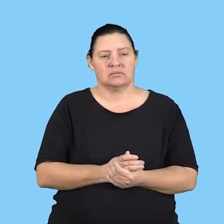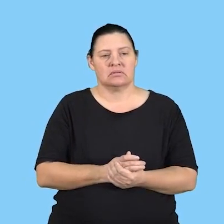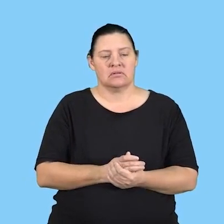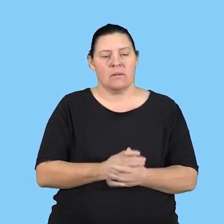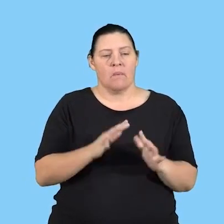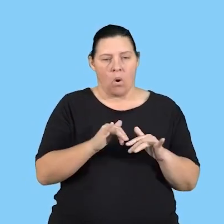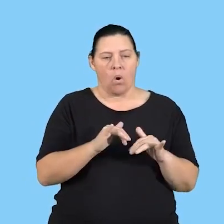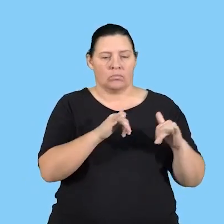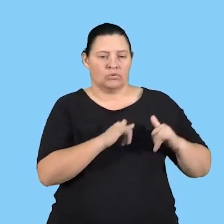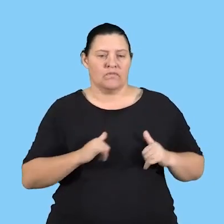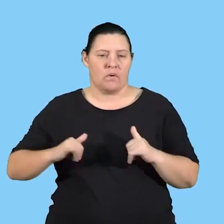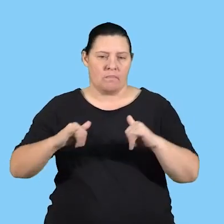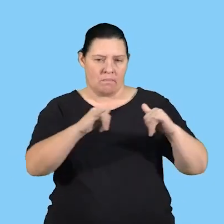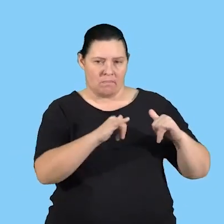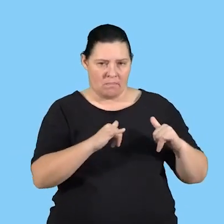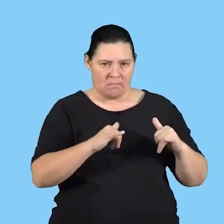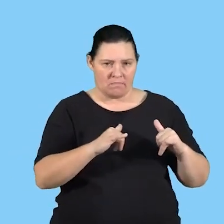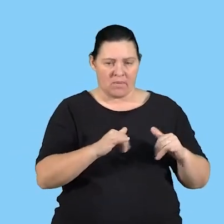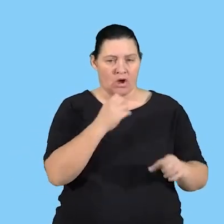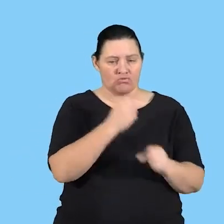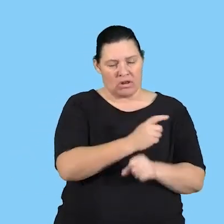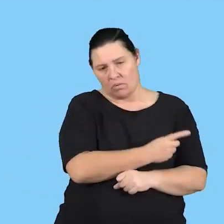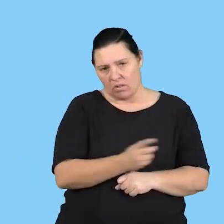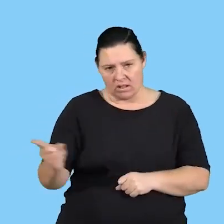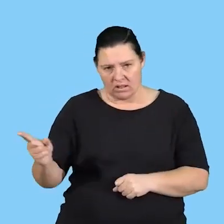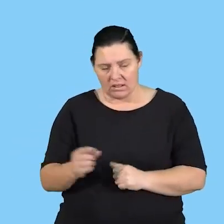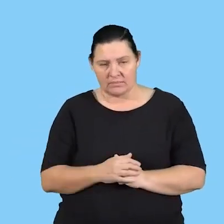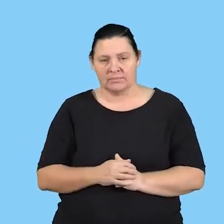made it uniform across all grades.